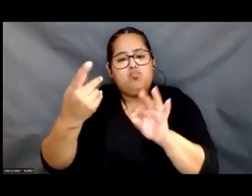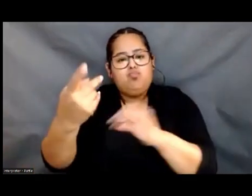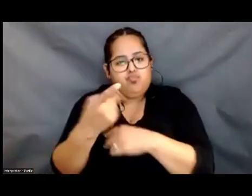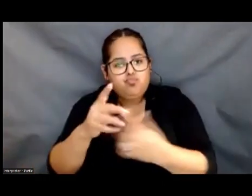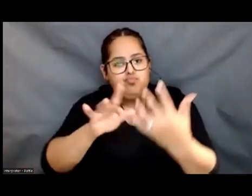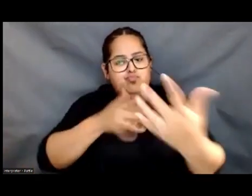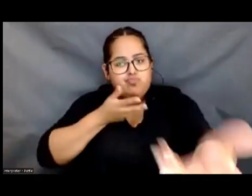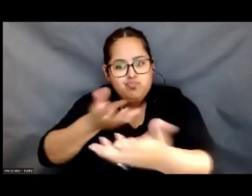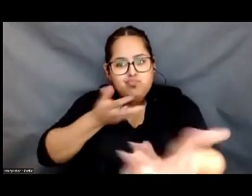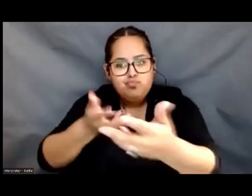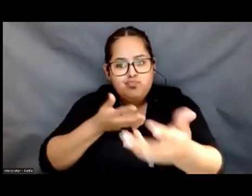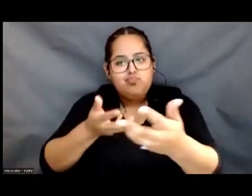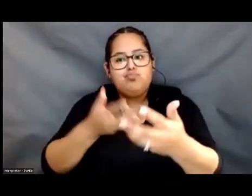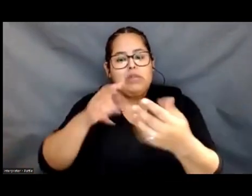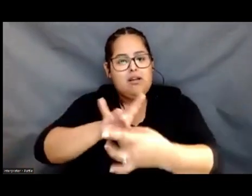and collaborating.